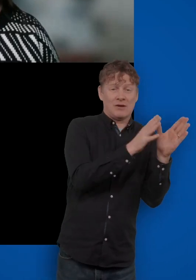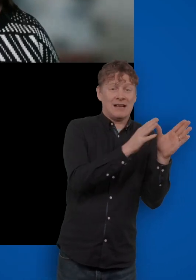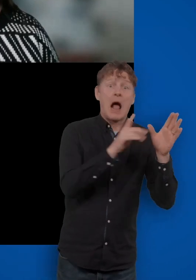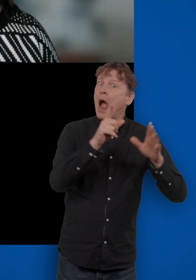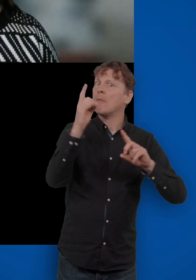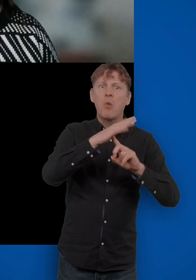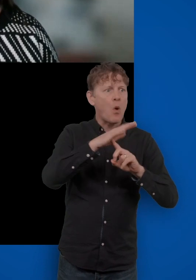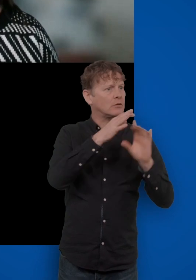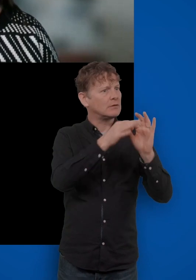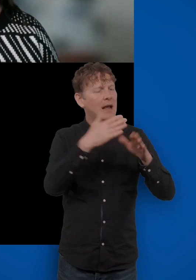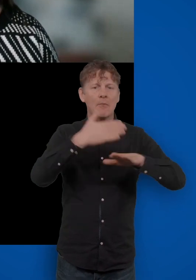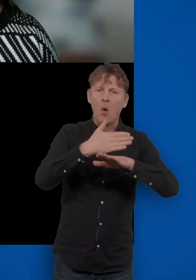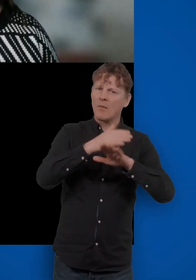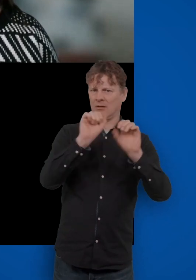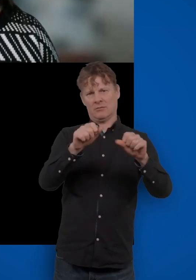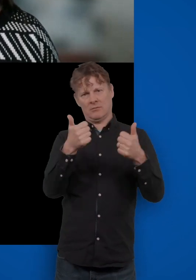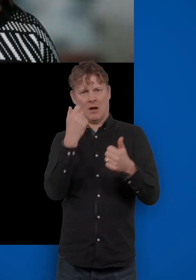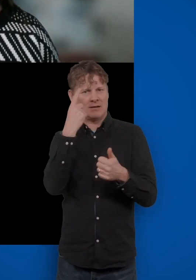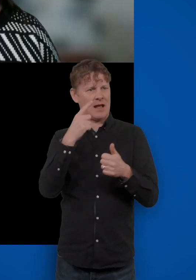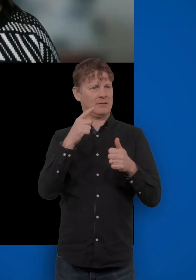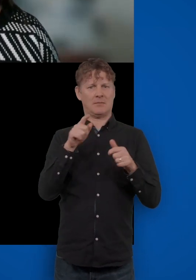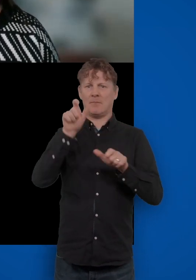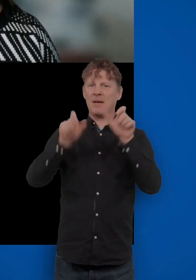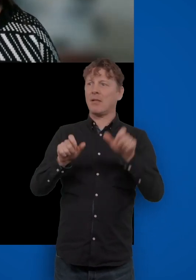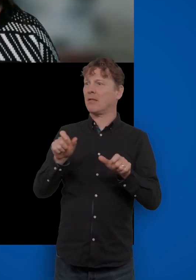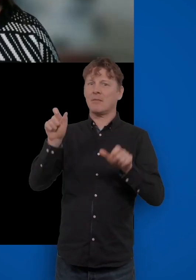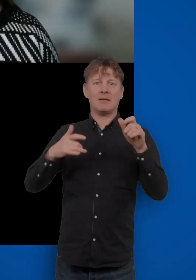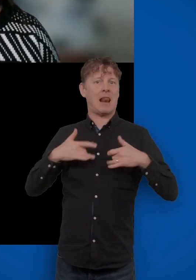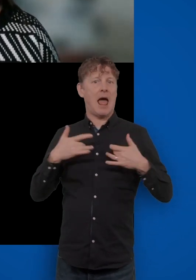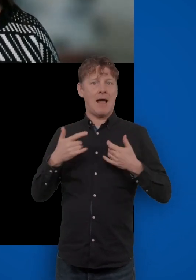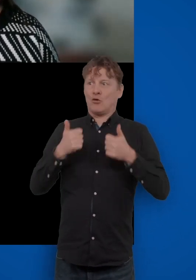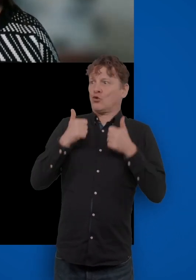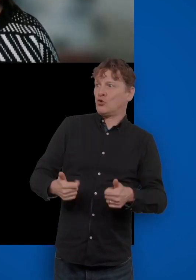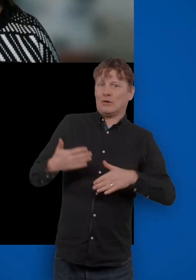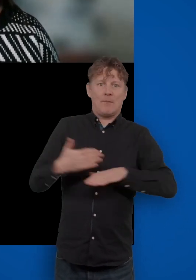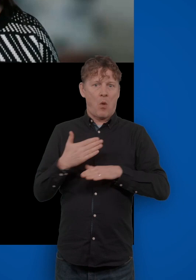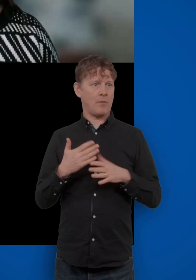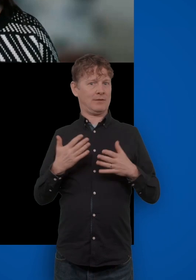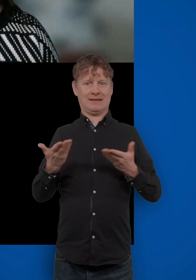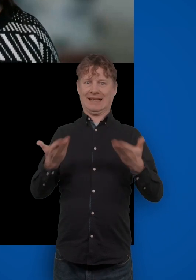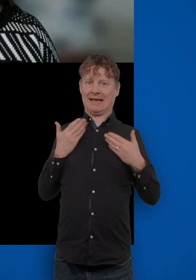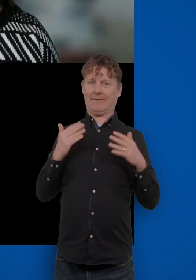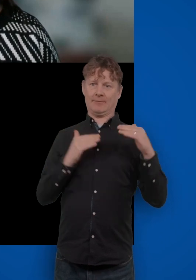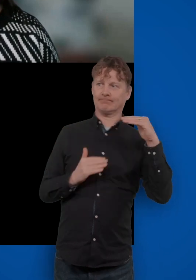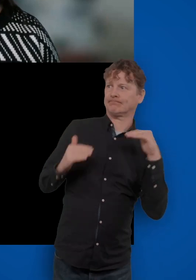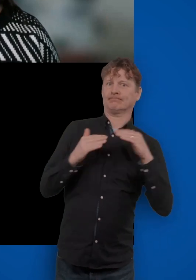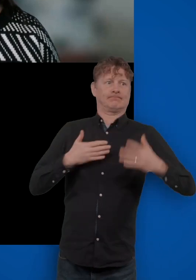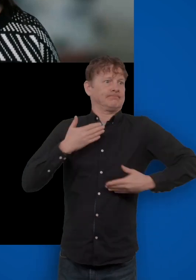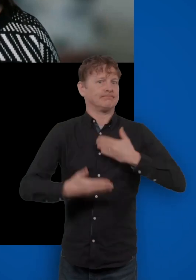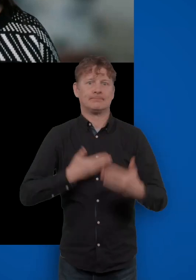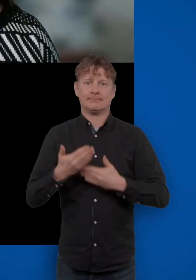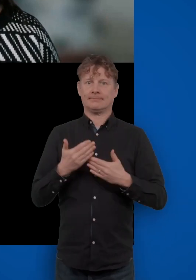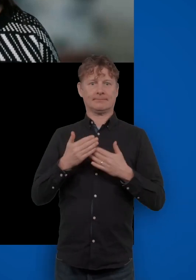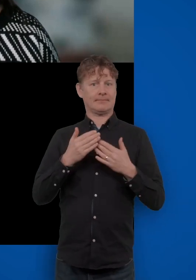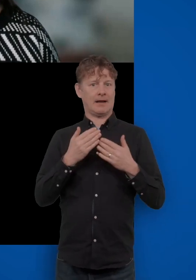employment is very important as a determinant of people's outcomes around equality and people's experiences